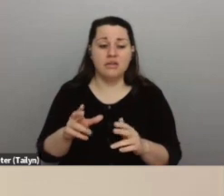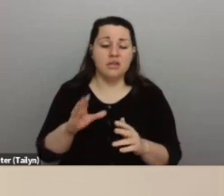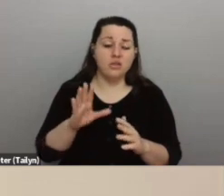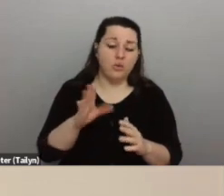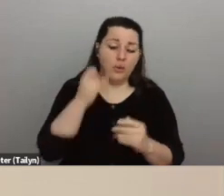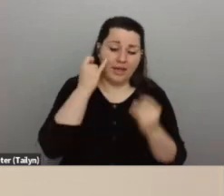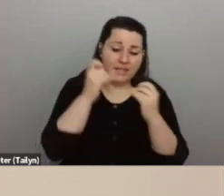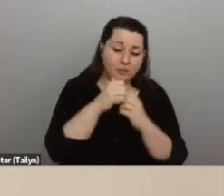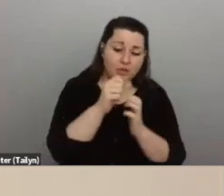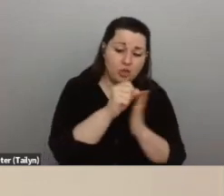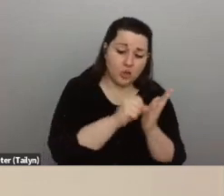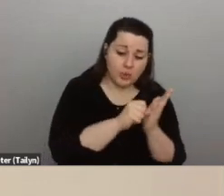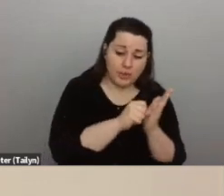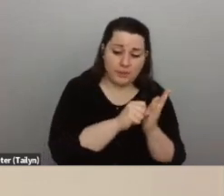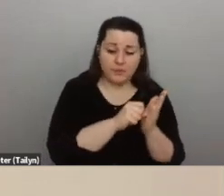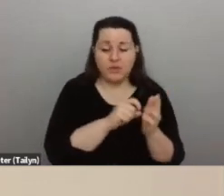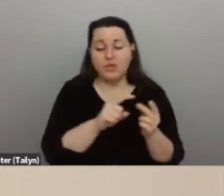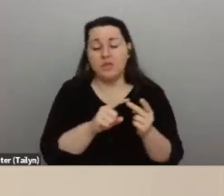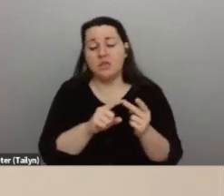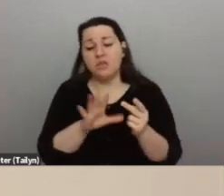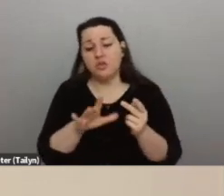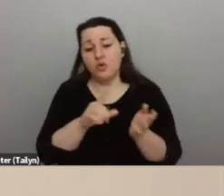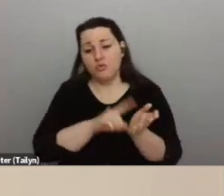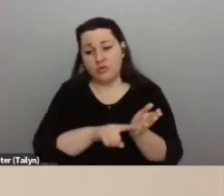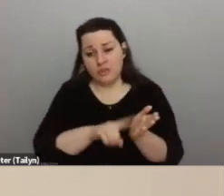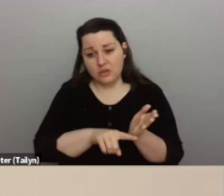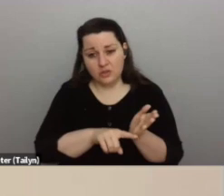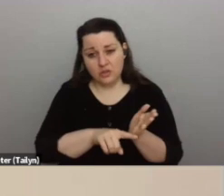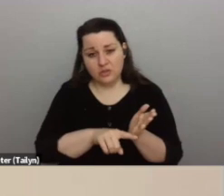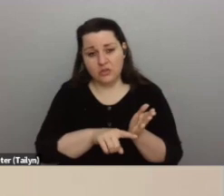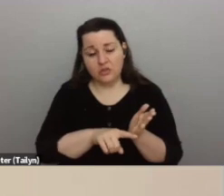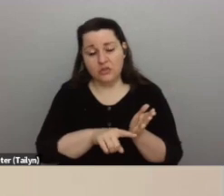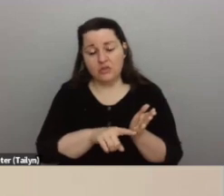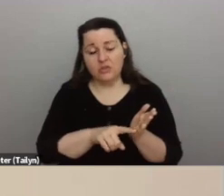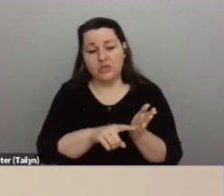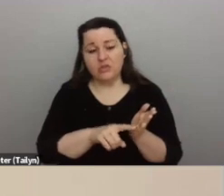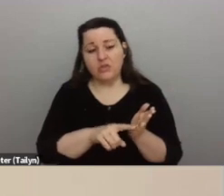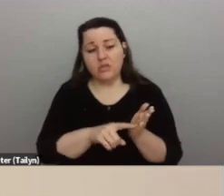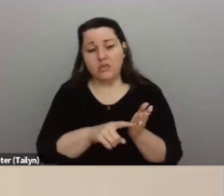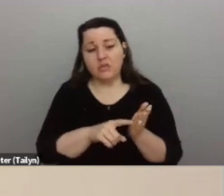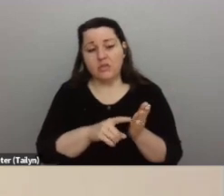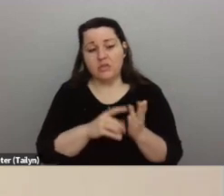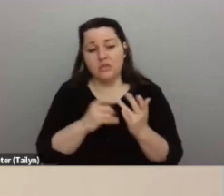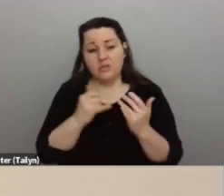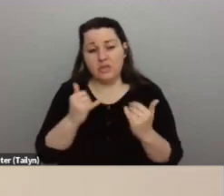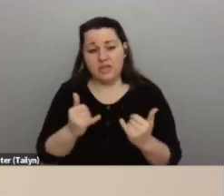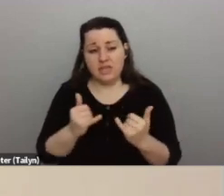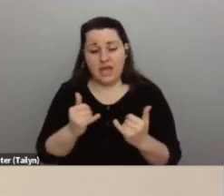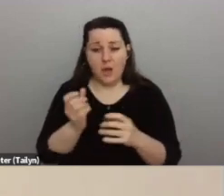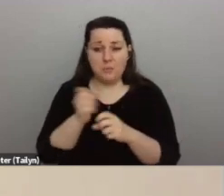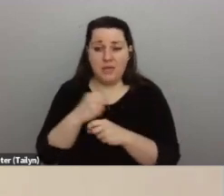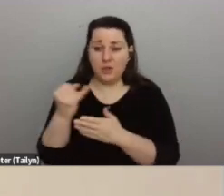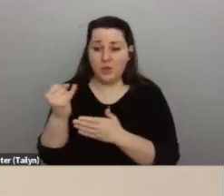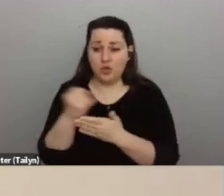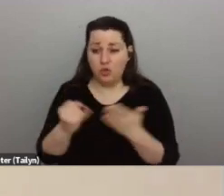scripts, your your research, to be able to create a drawing as